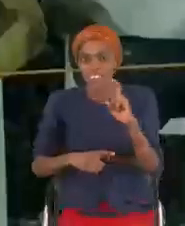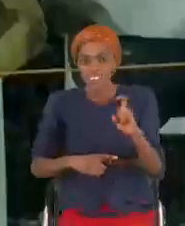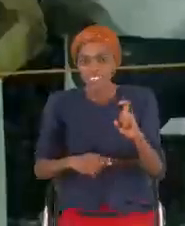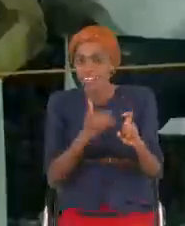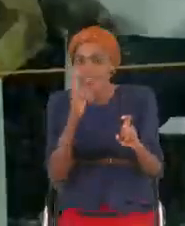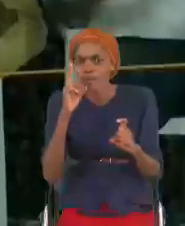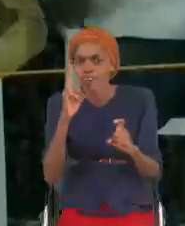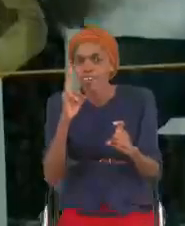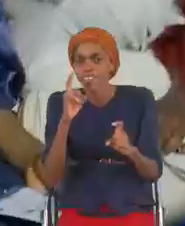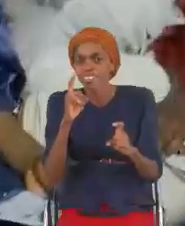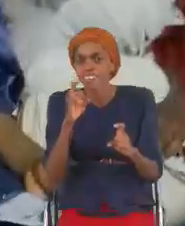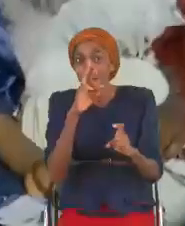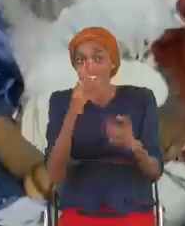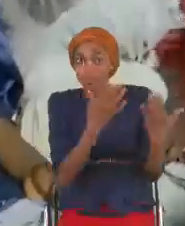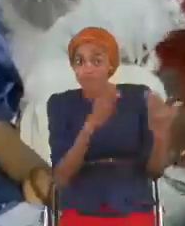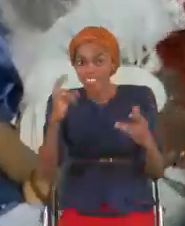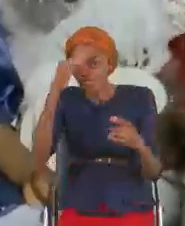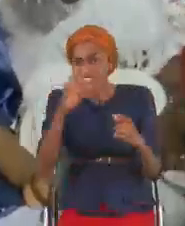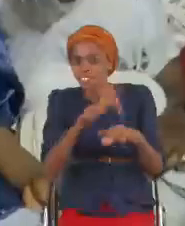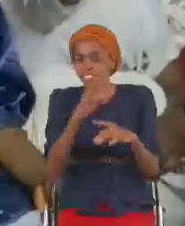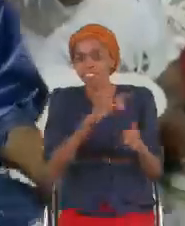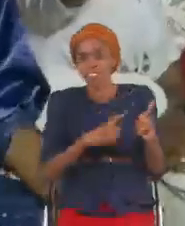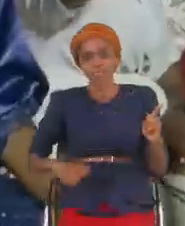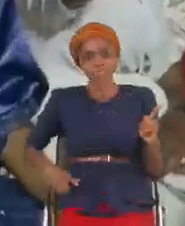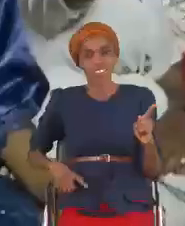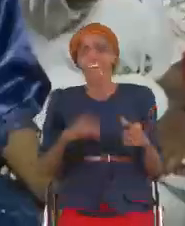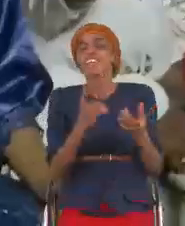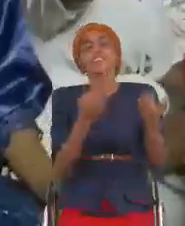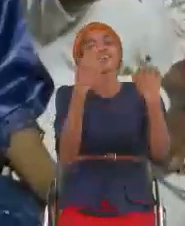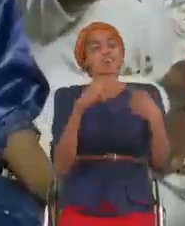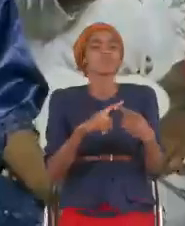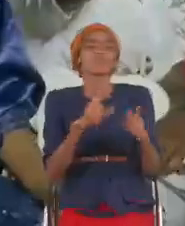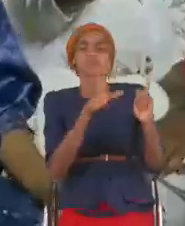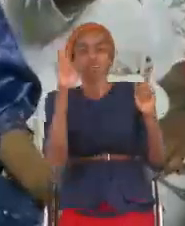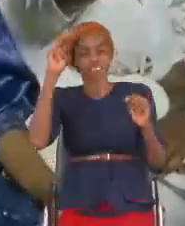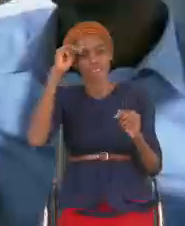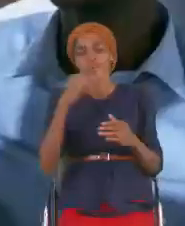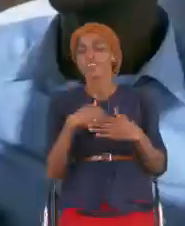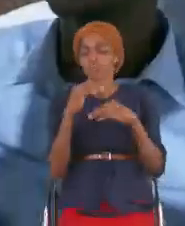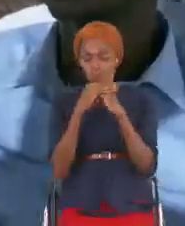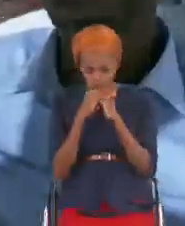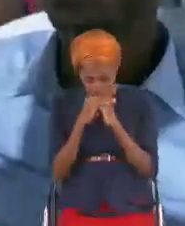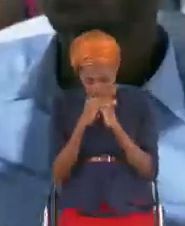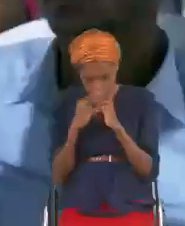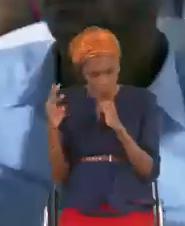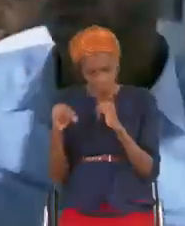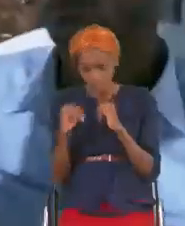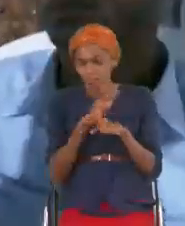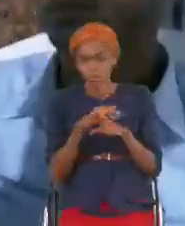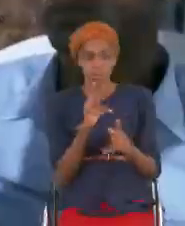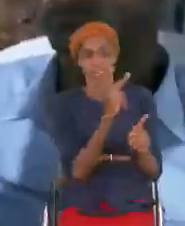Anybody waiting for the touch there tonight? You come unto him. You worship him. You don't